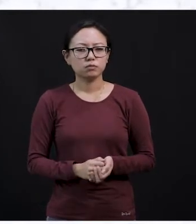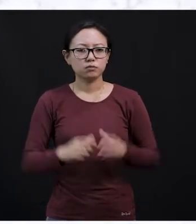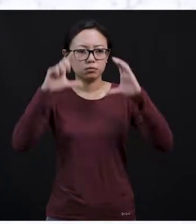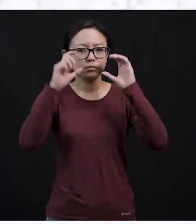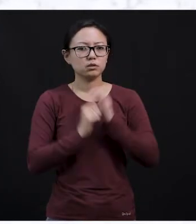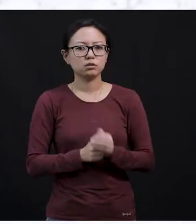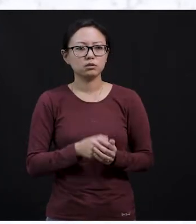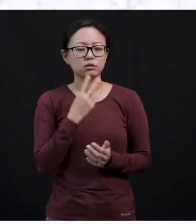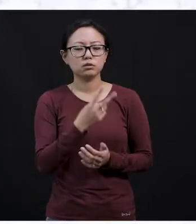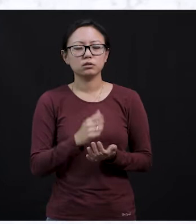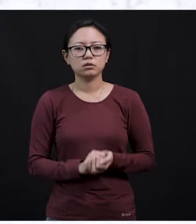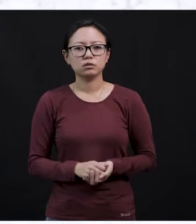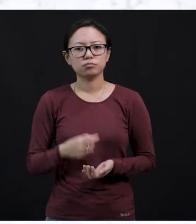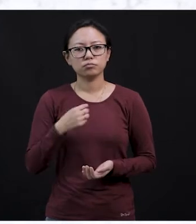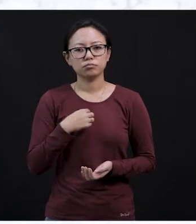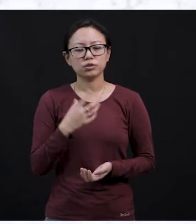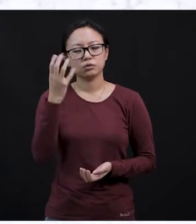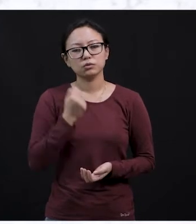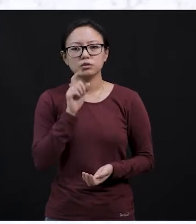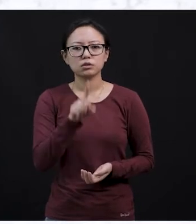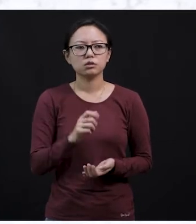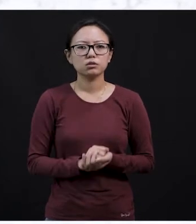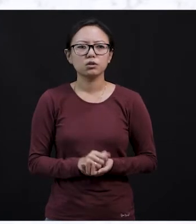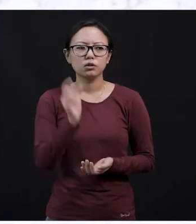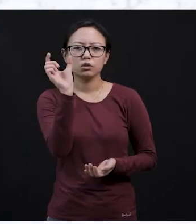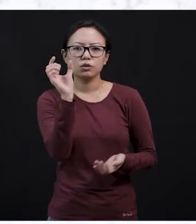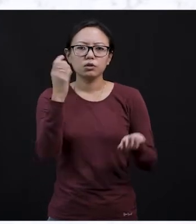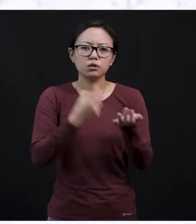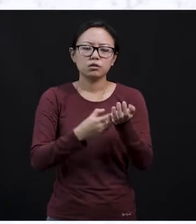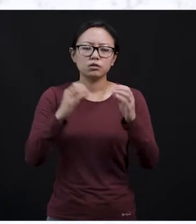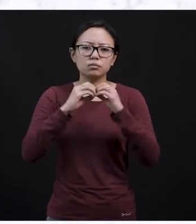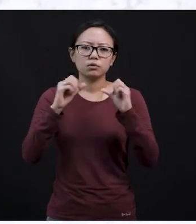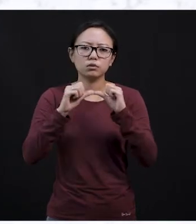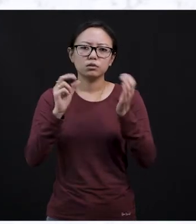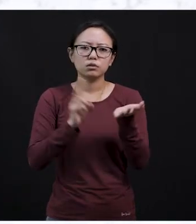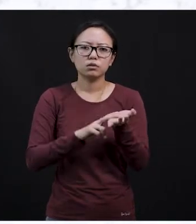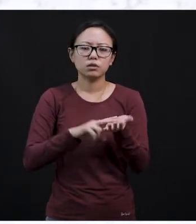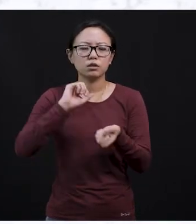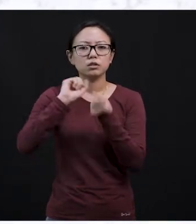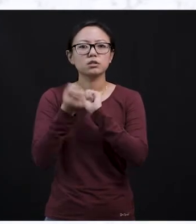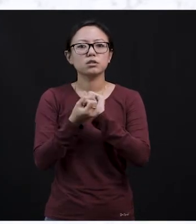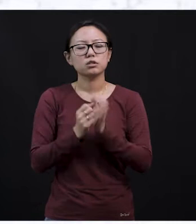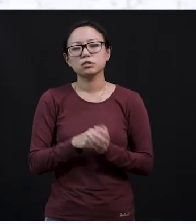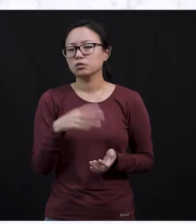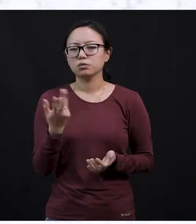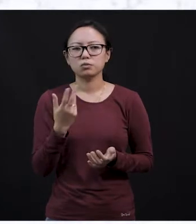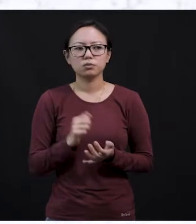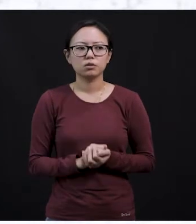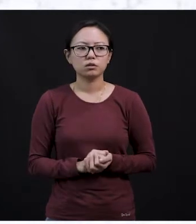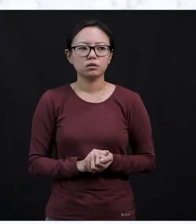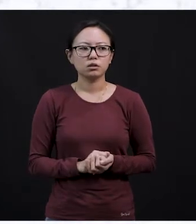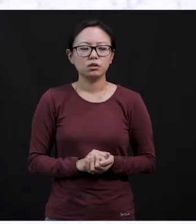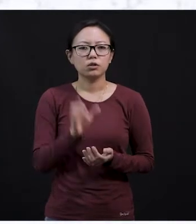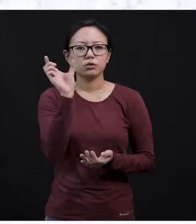urban change. So urban is basically all cities and towns, and rural is villages. So